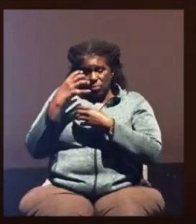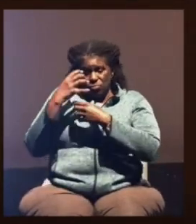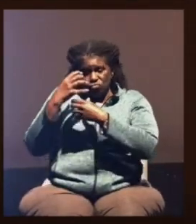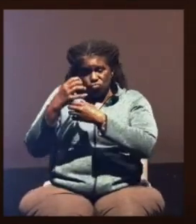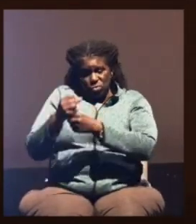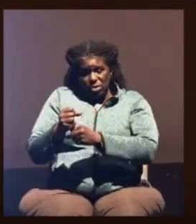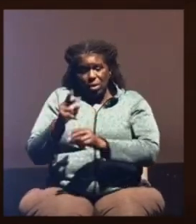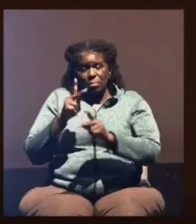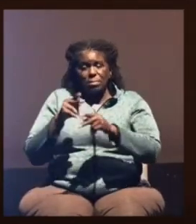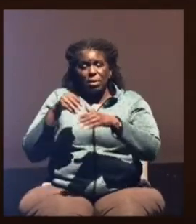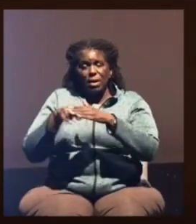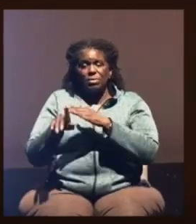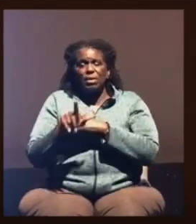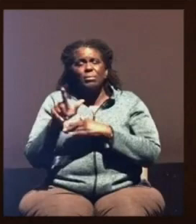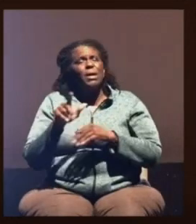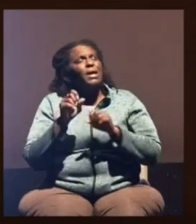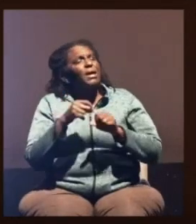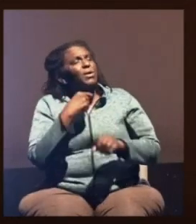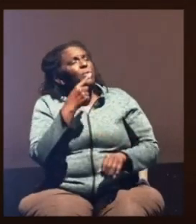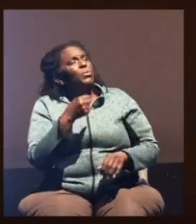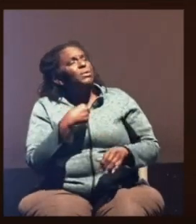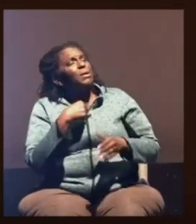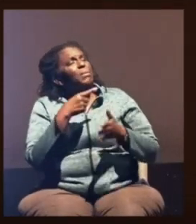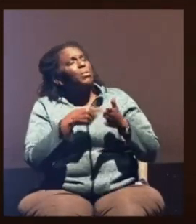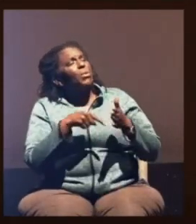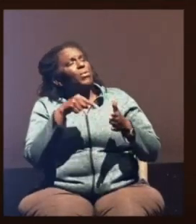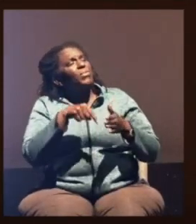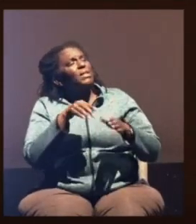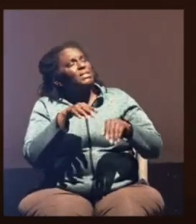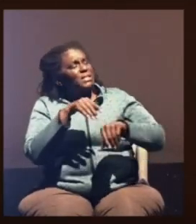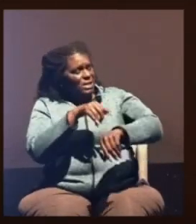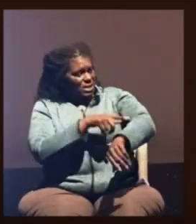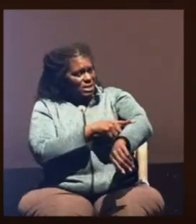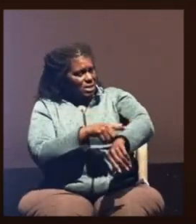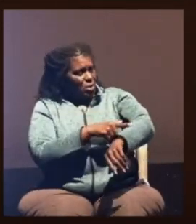the librarians, can you just tell me what this spot is on my arm?